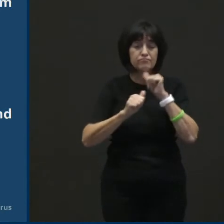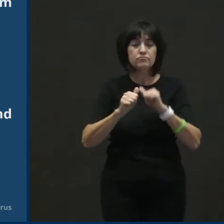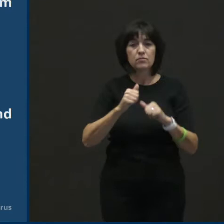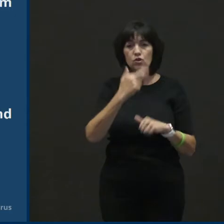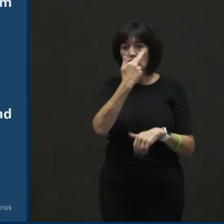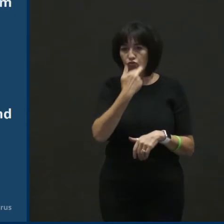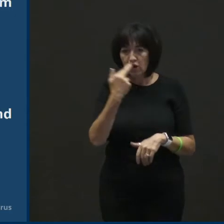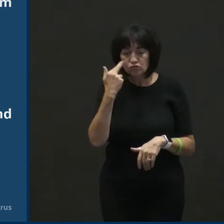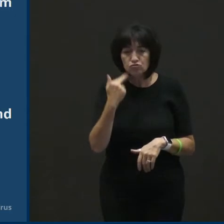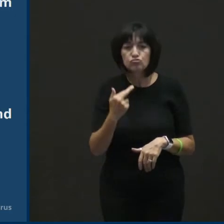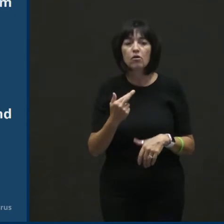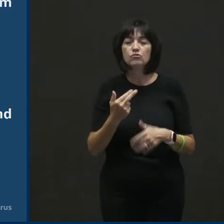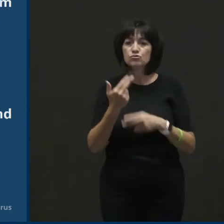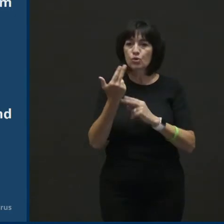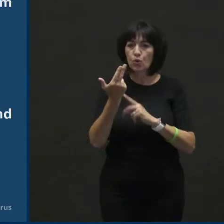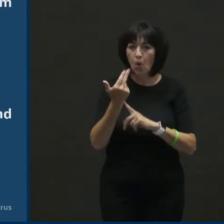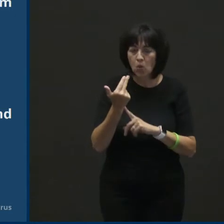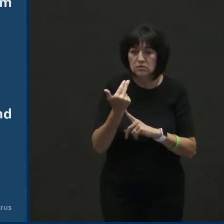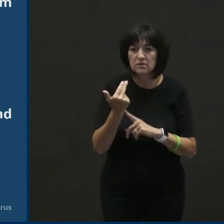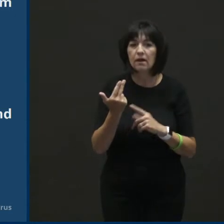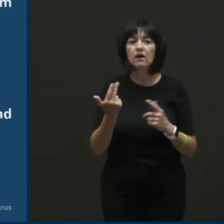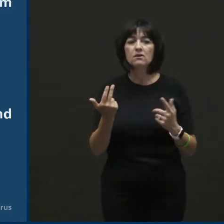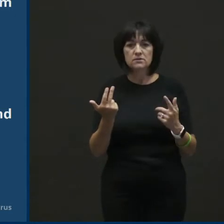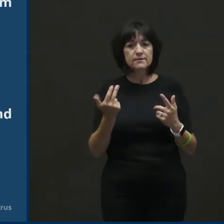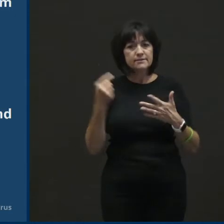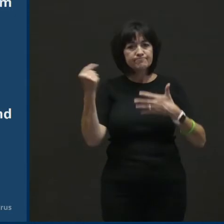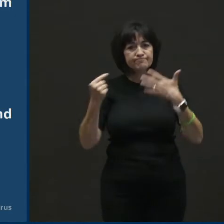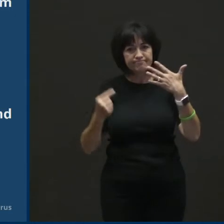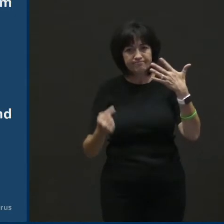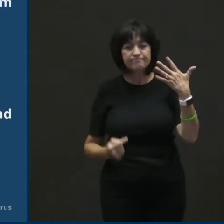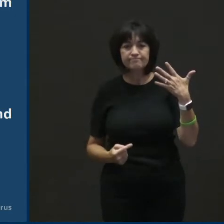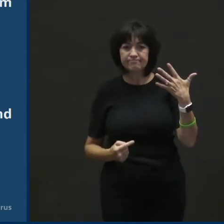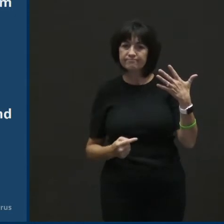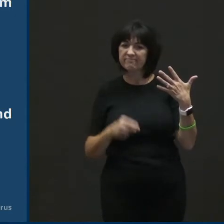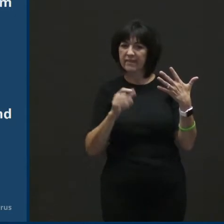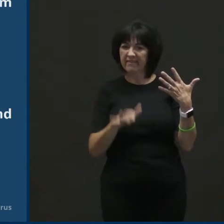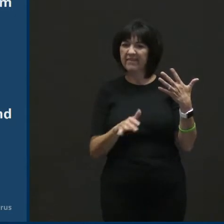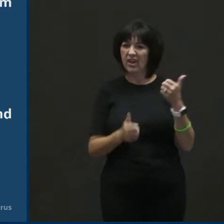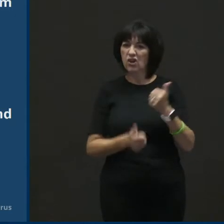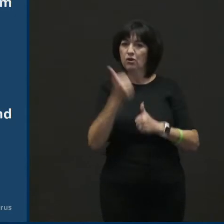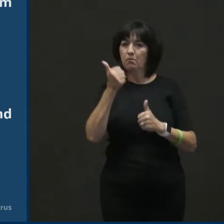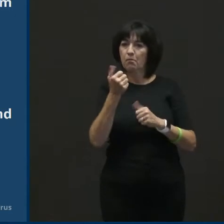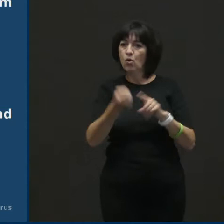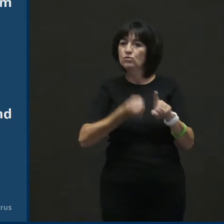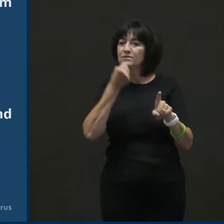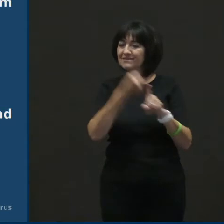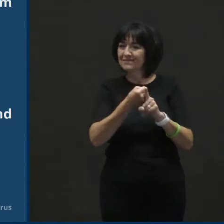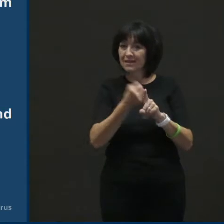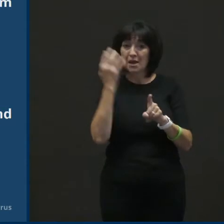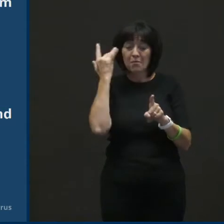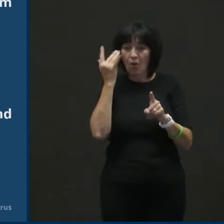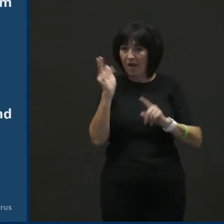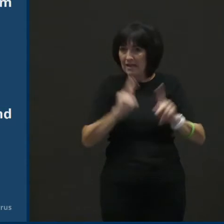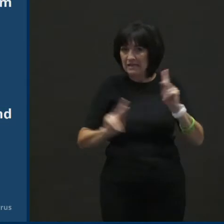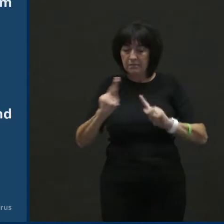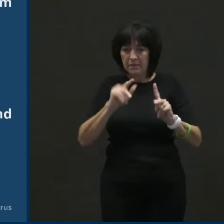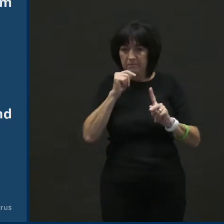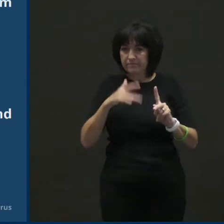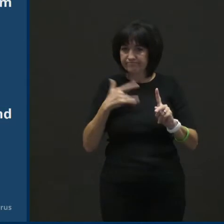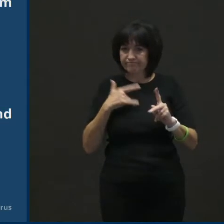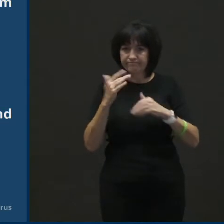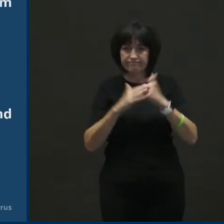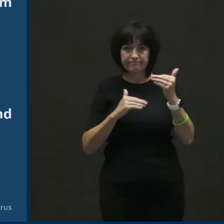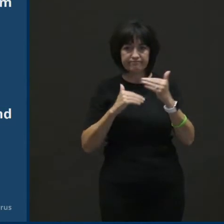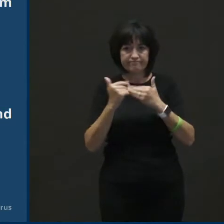them through this very difficult and challenging times. On the broadband, I mentioned the expansion of broadband, particularly in the lower part of our